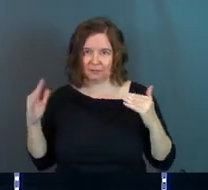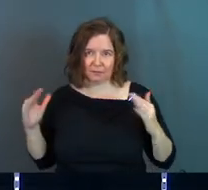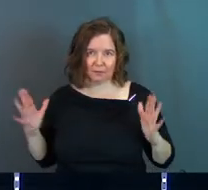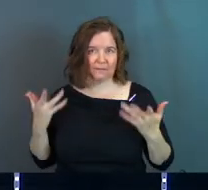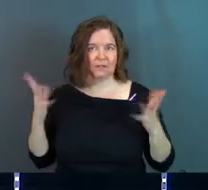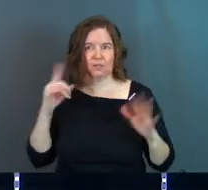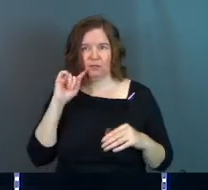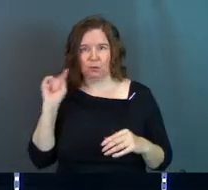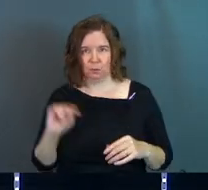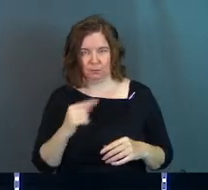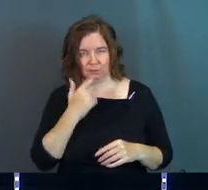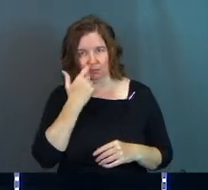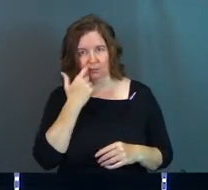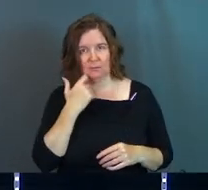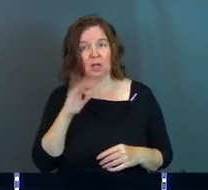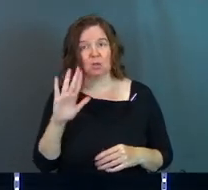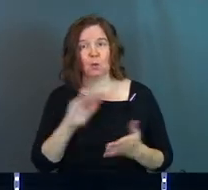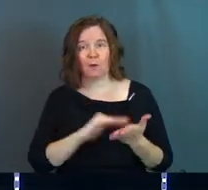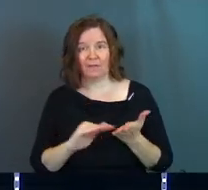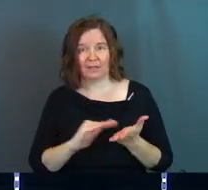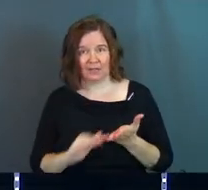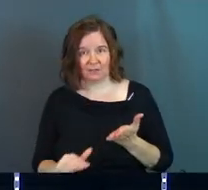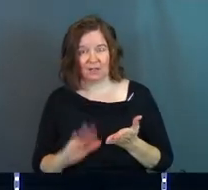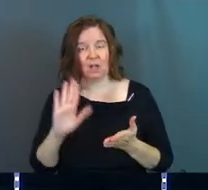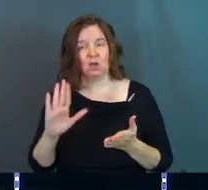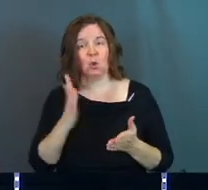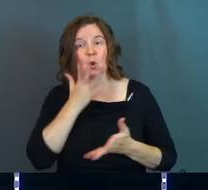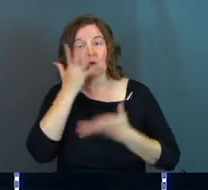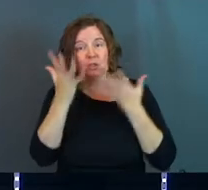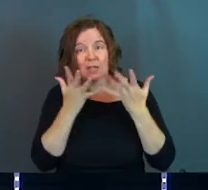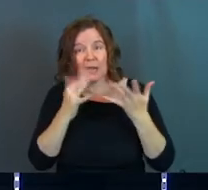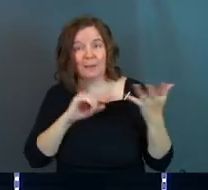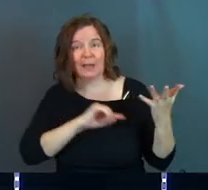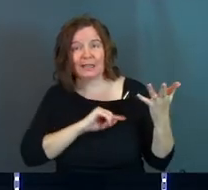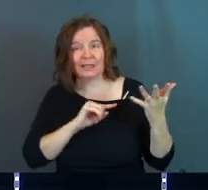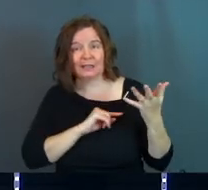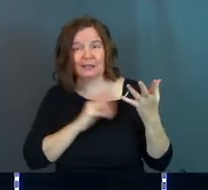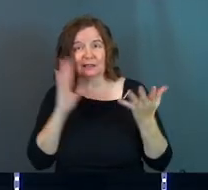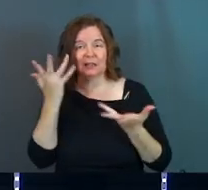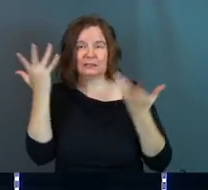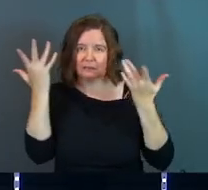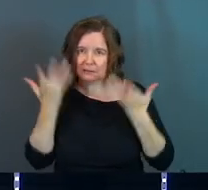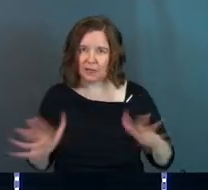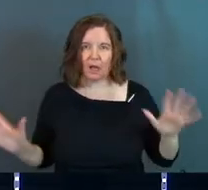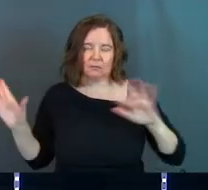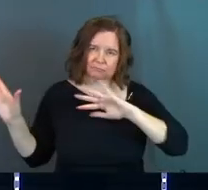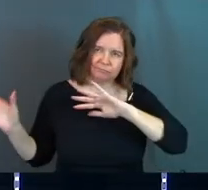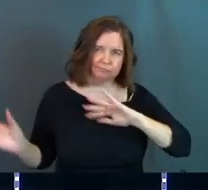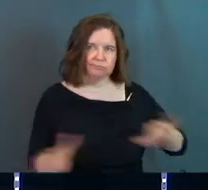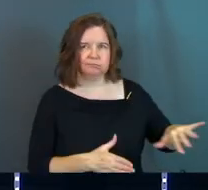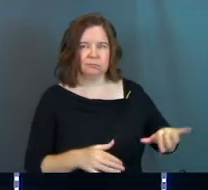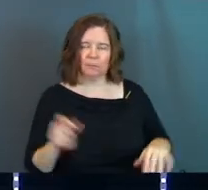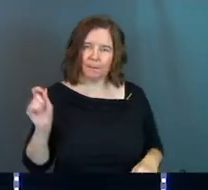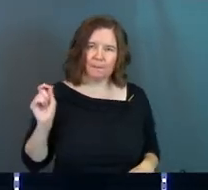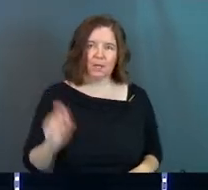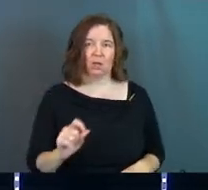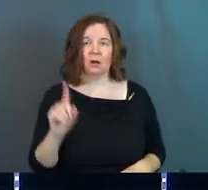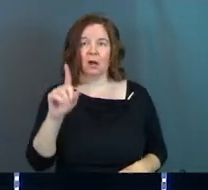you. And you are forgiven and your shame and your guilt is done. Done,